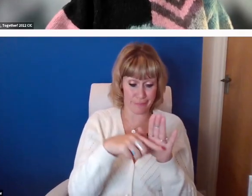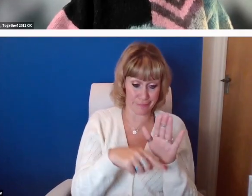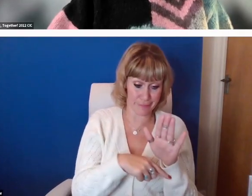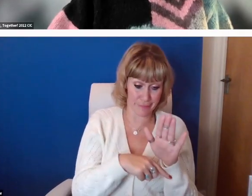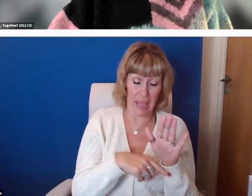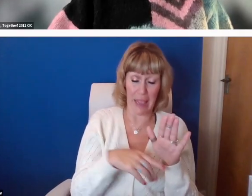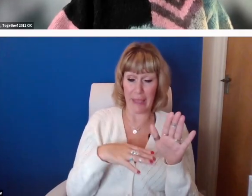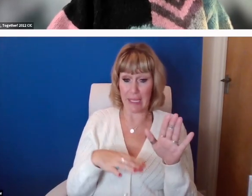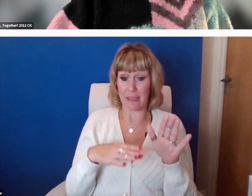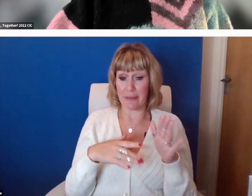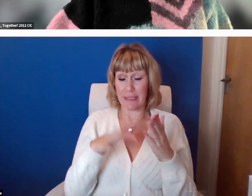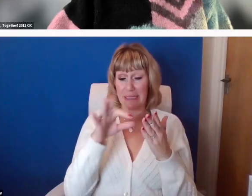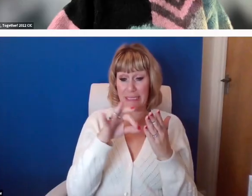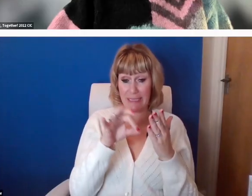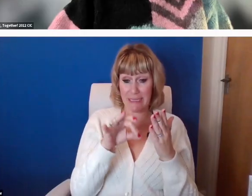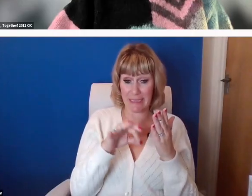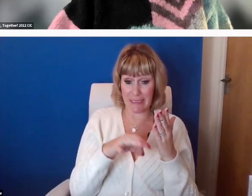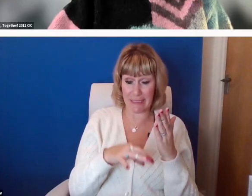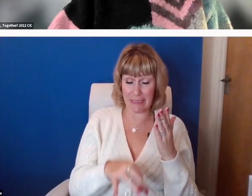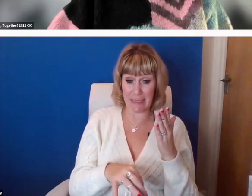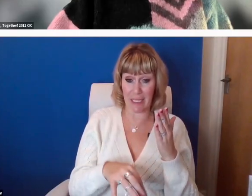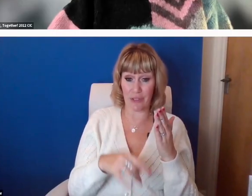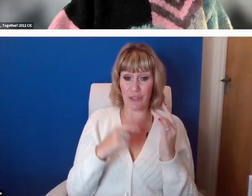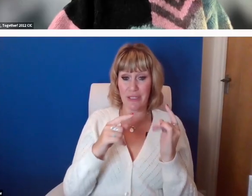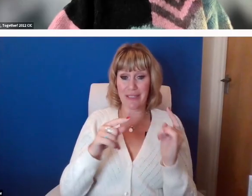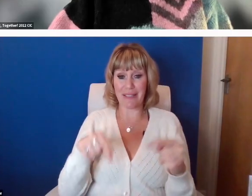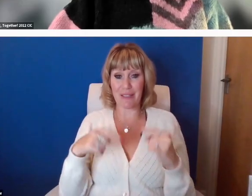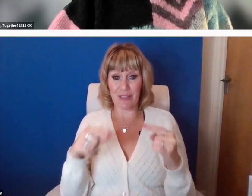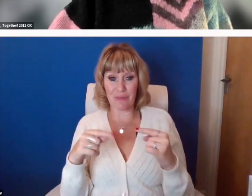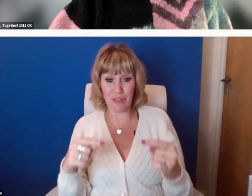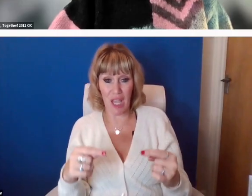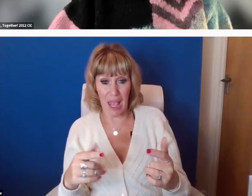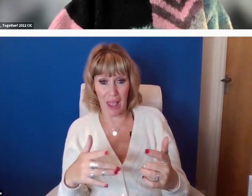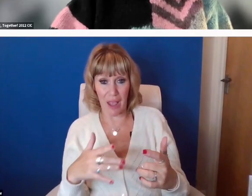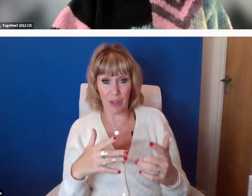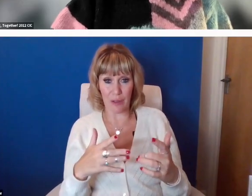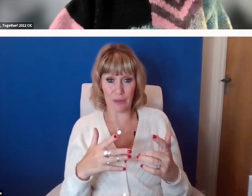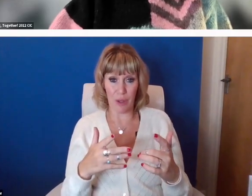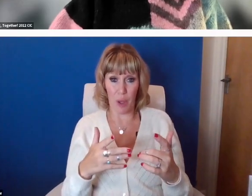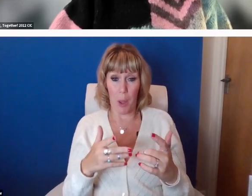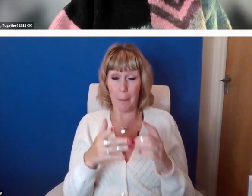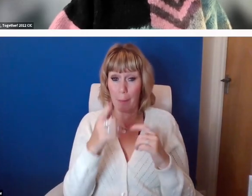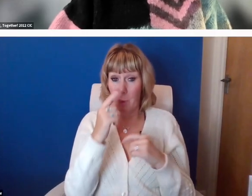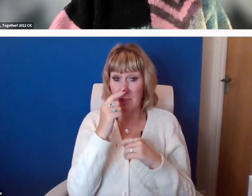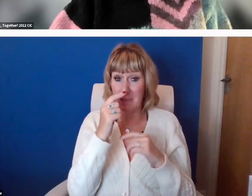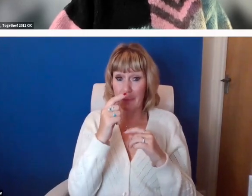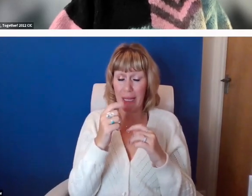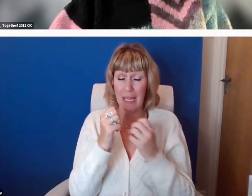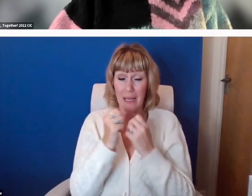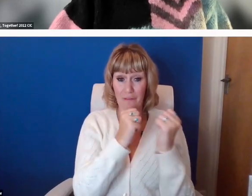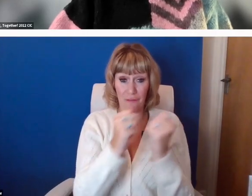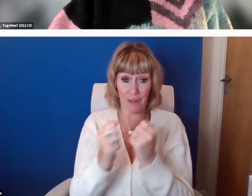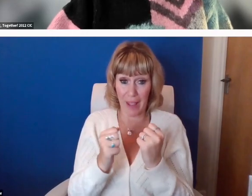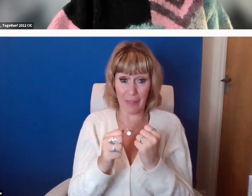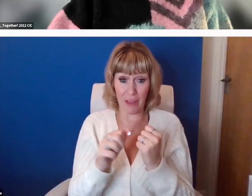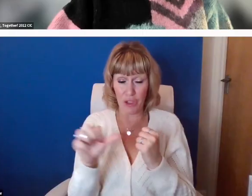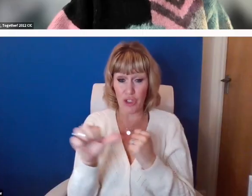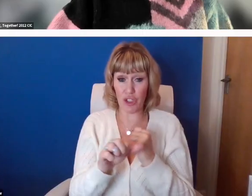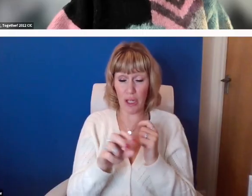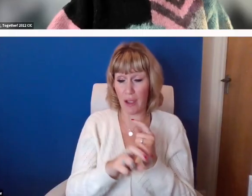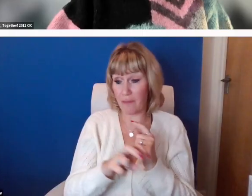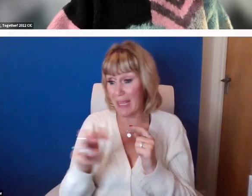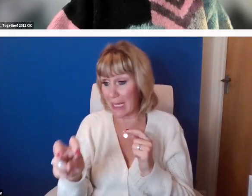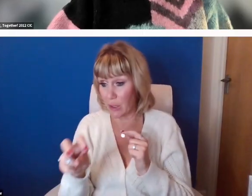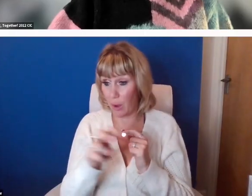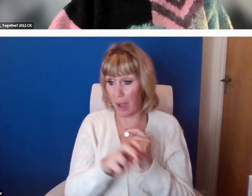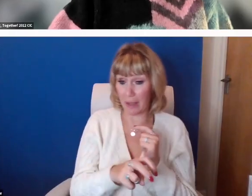she's in her power chair, she's sitting outside a van that she's clearly, well, not necessarily about to get into, maybe she's just got out, but